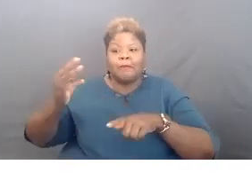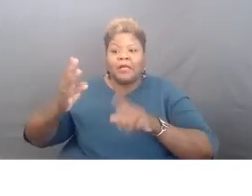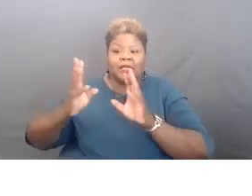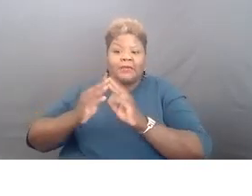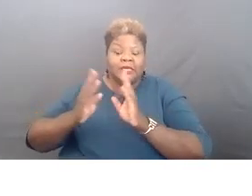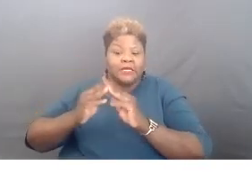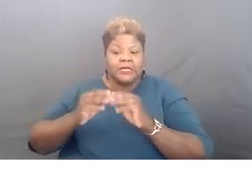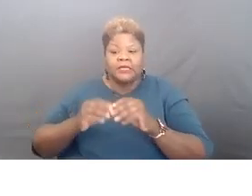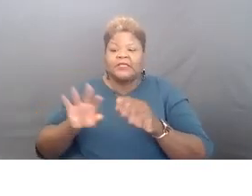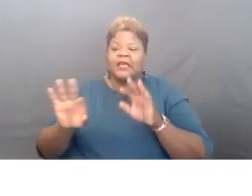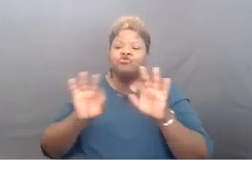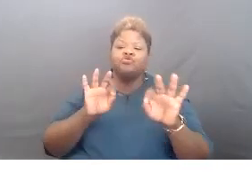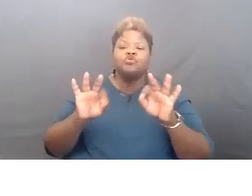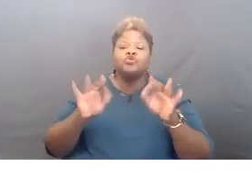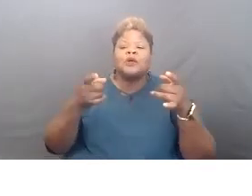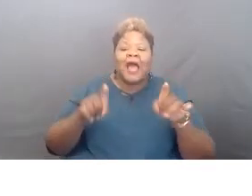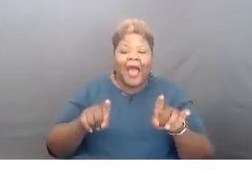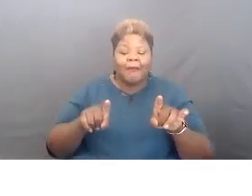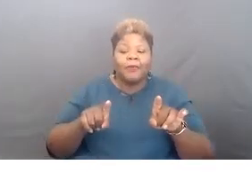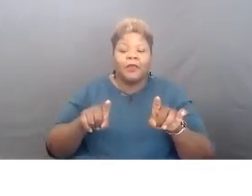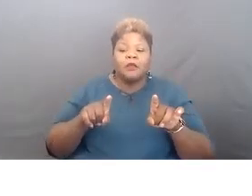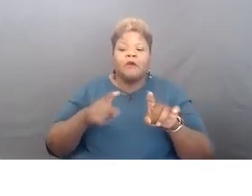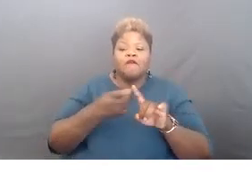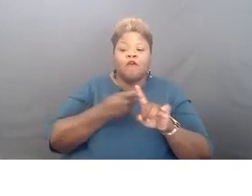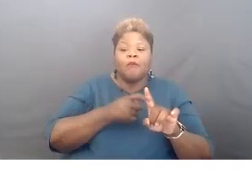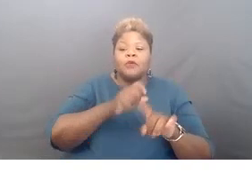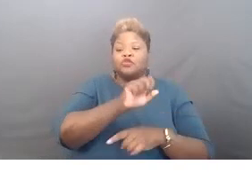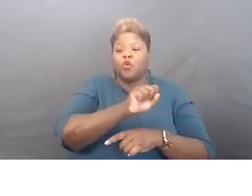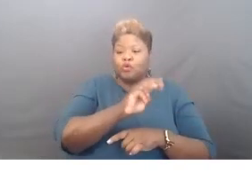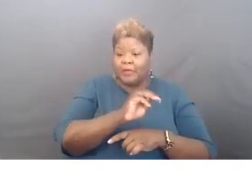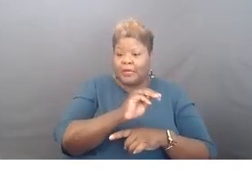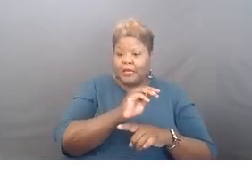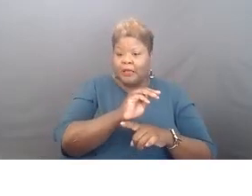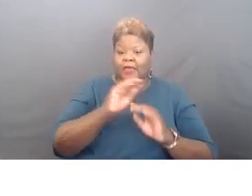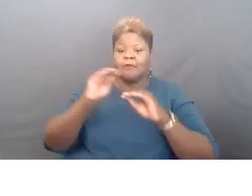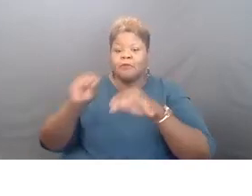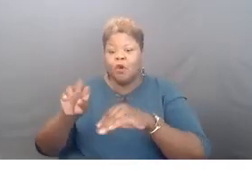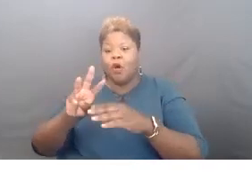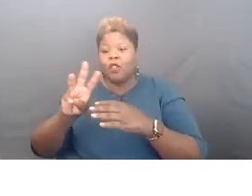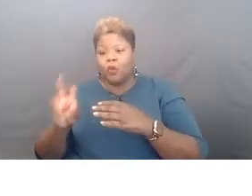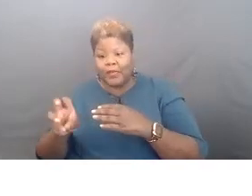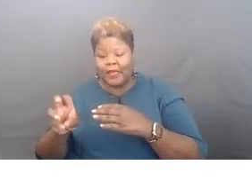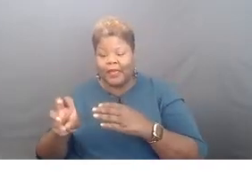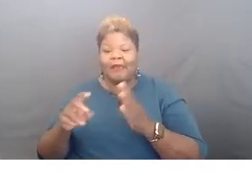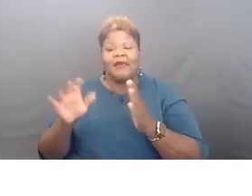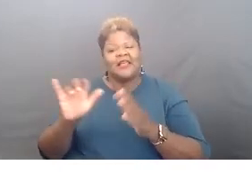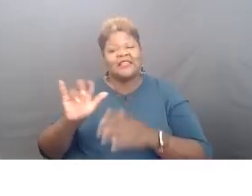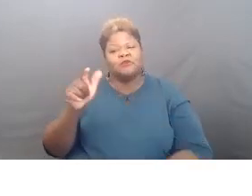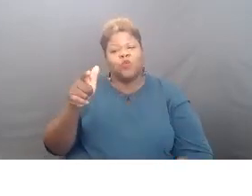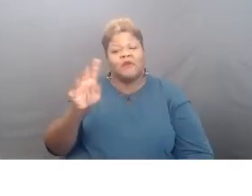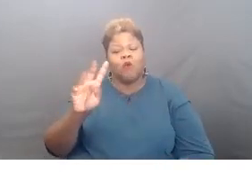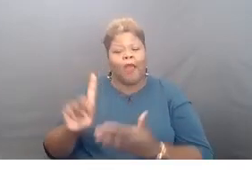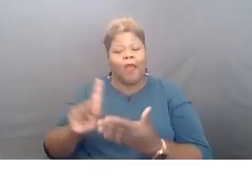they generally choose things that have trended over social media over the weekend. This is kind of like using the 24-hour news cycle against